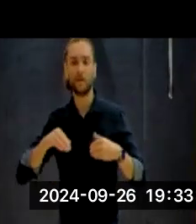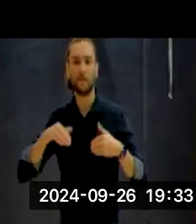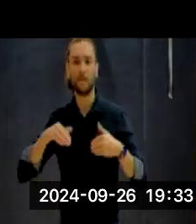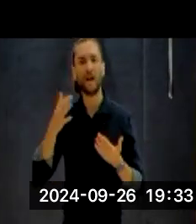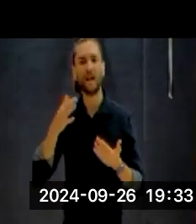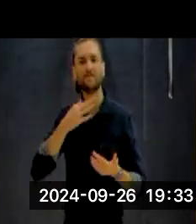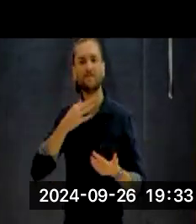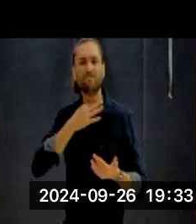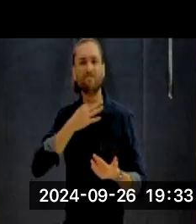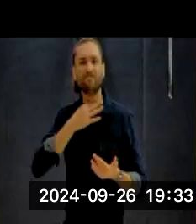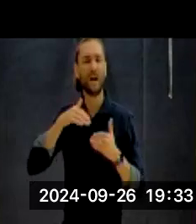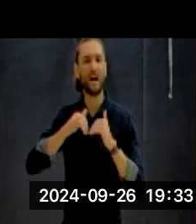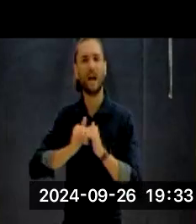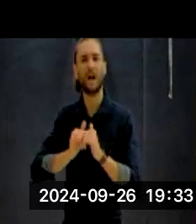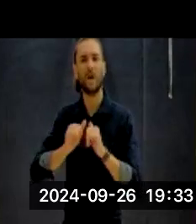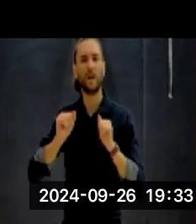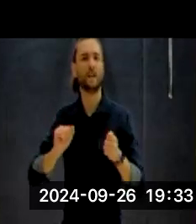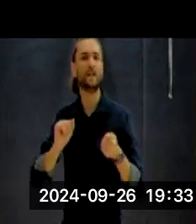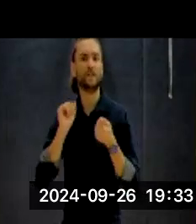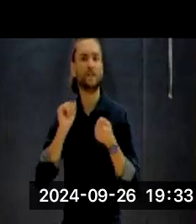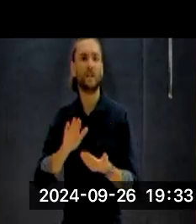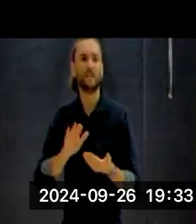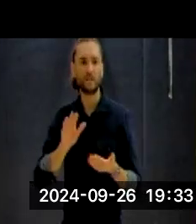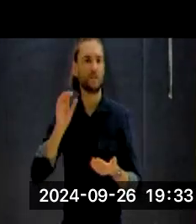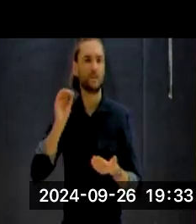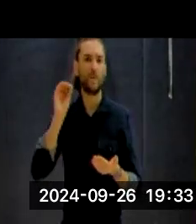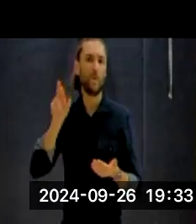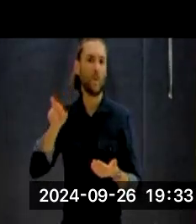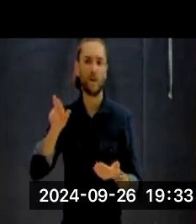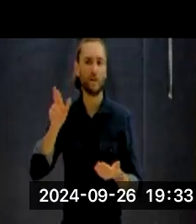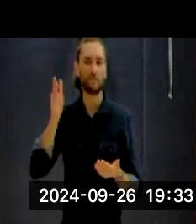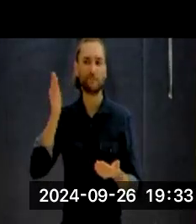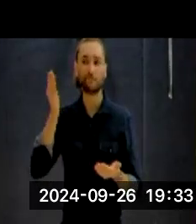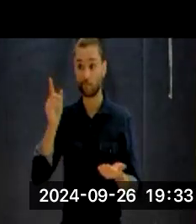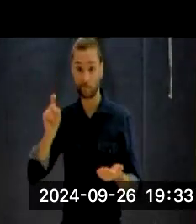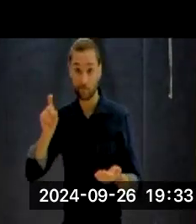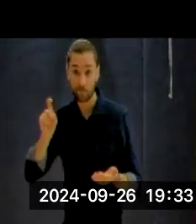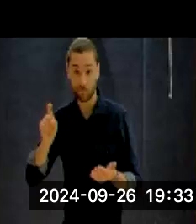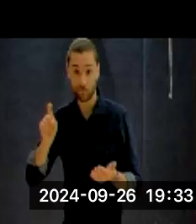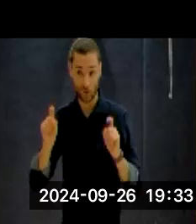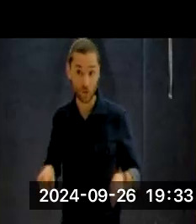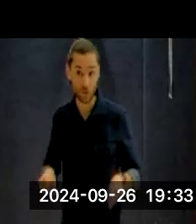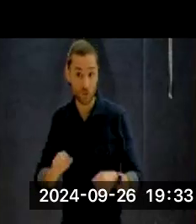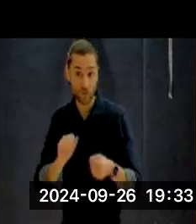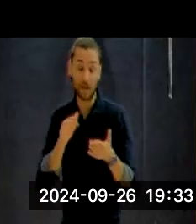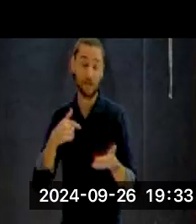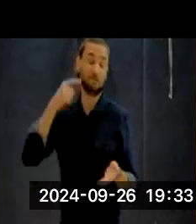how we can address that, or, you know, I believe it needs to be addressed. That's it. Thank you.